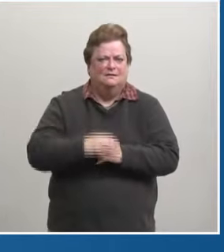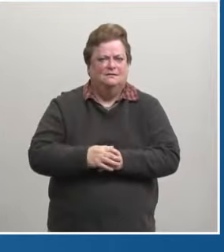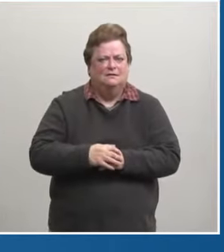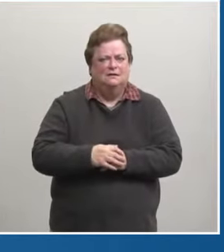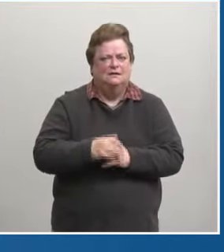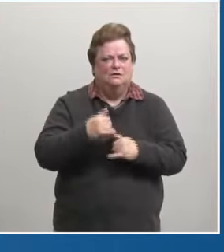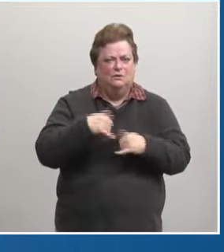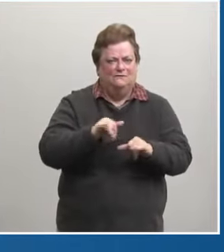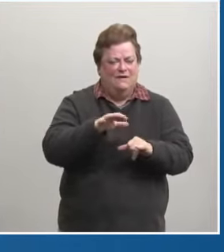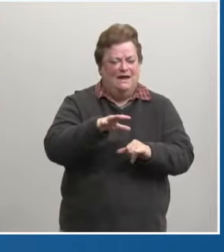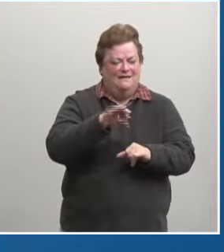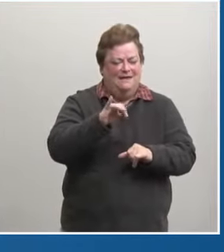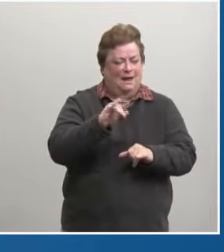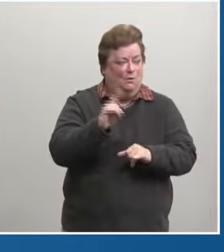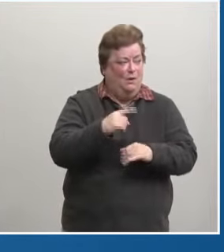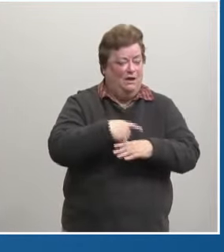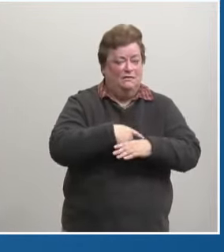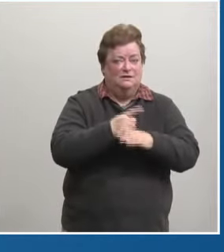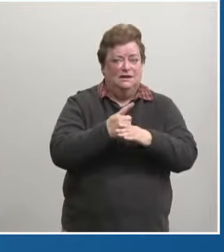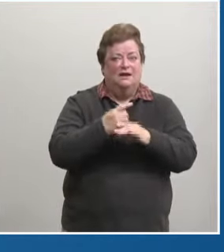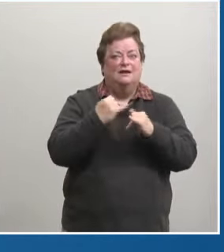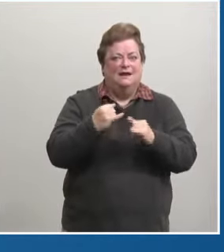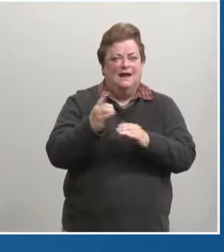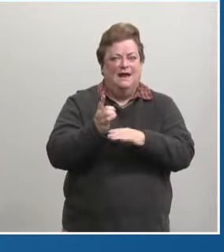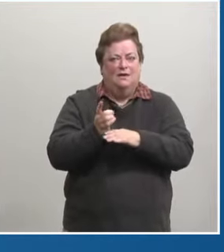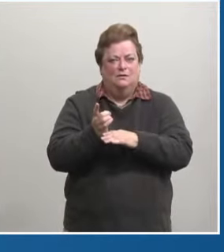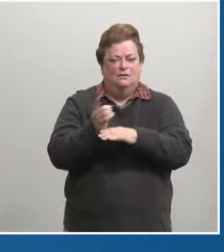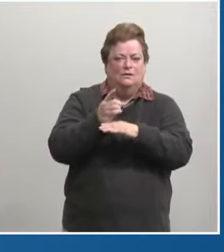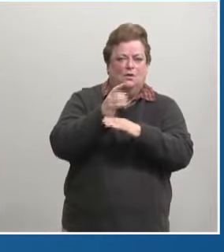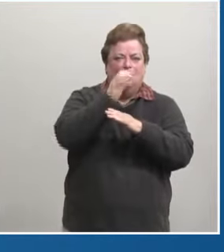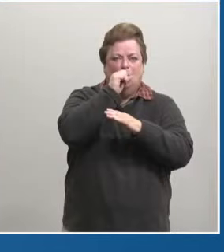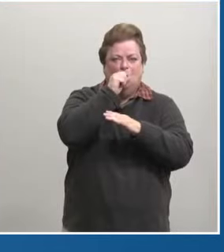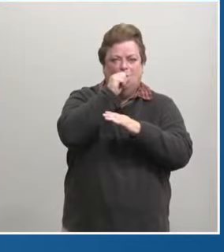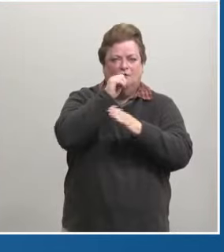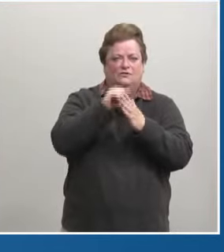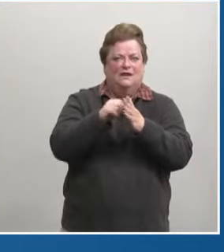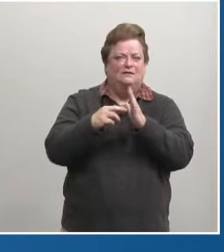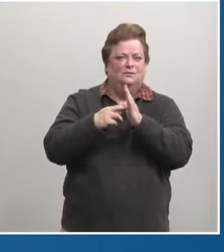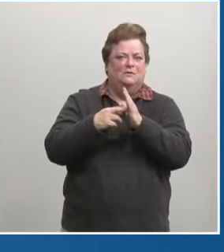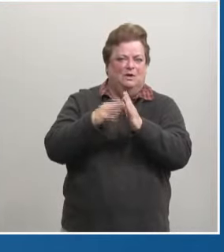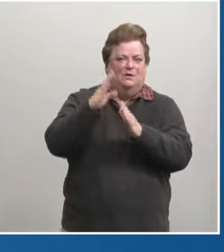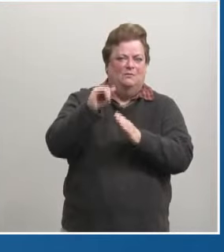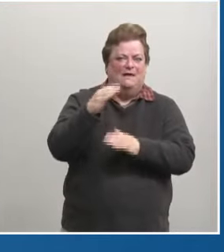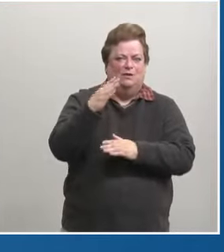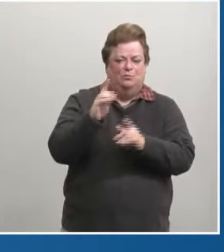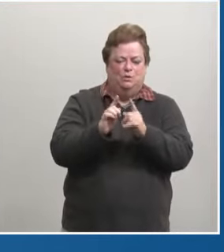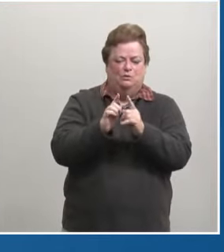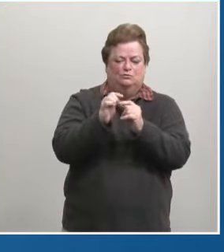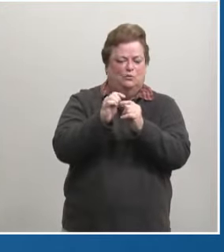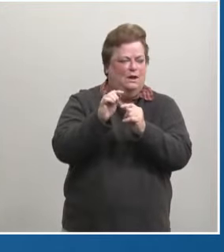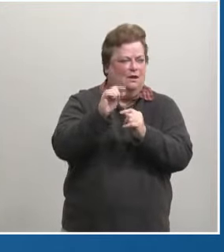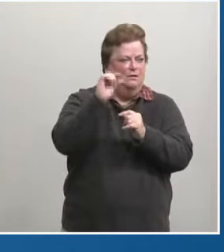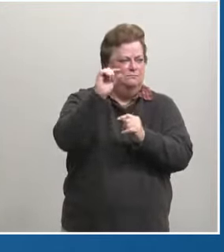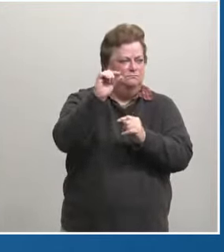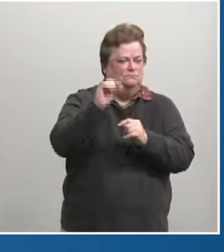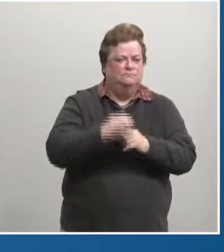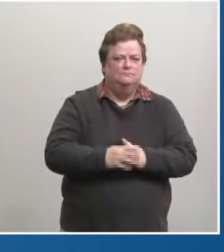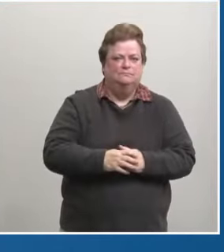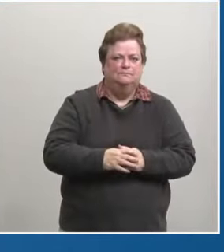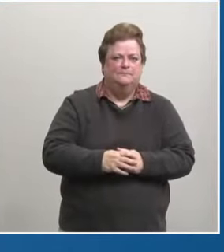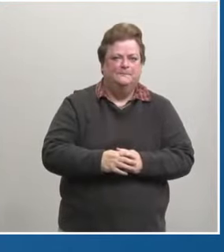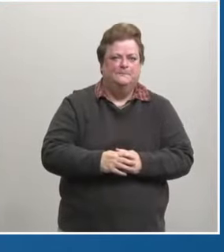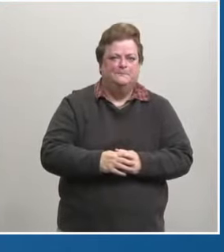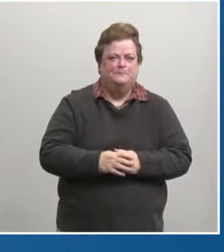the location of the risk dial now in the upper orange section, represented by the blue square outlined in red.